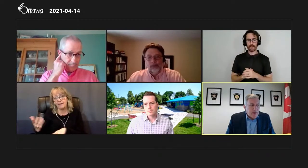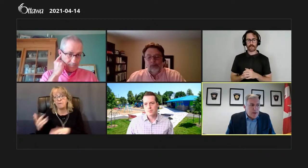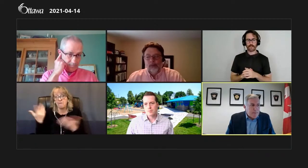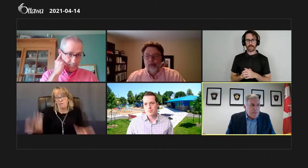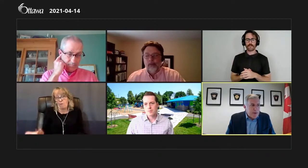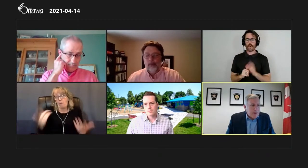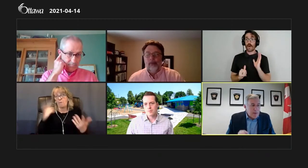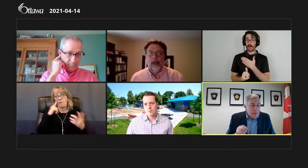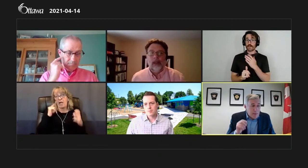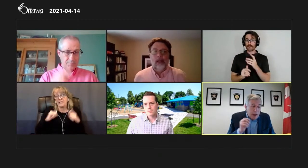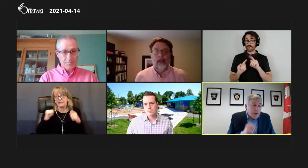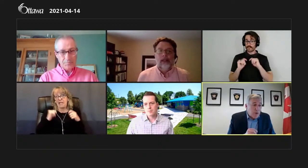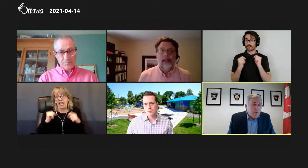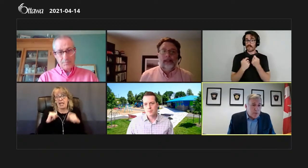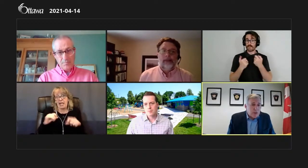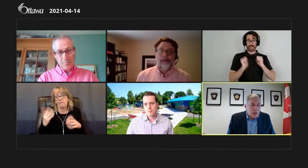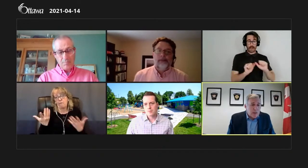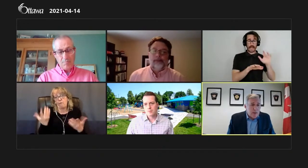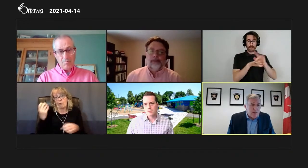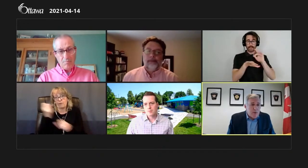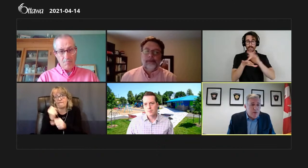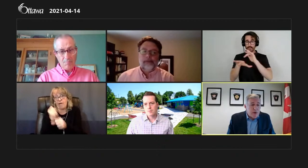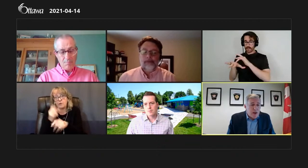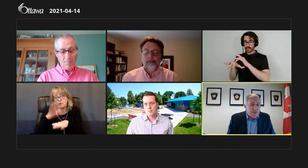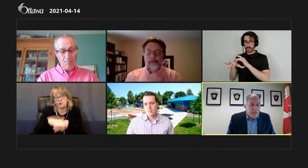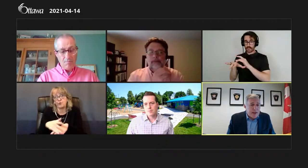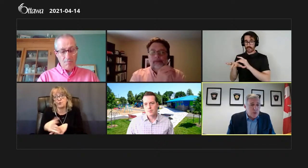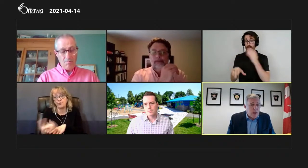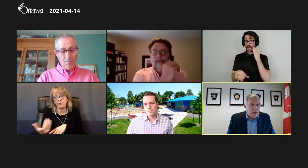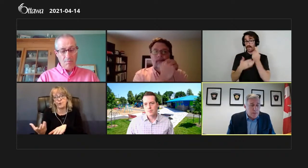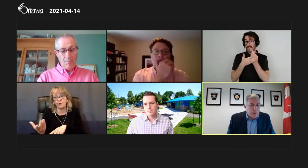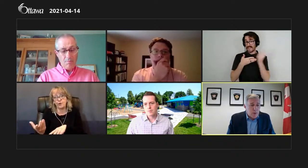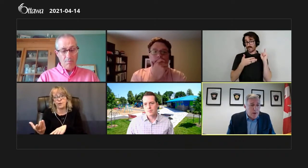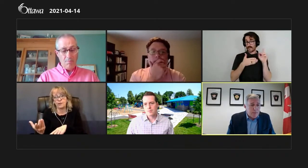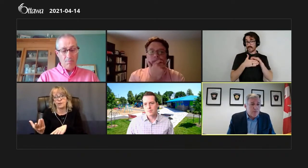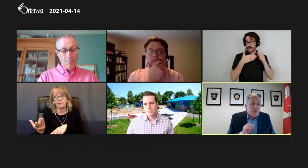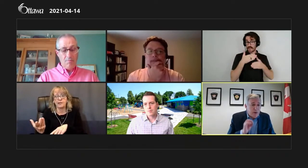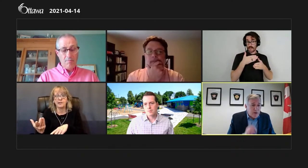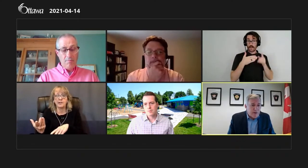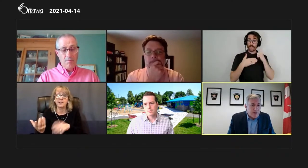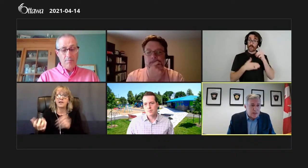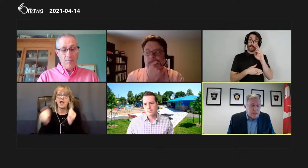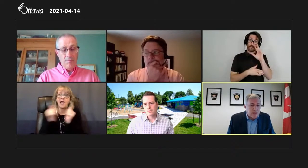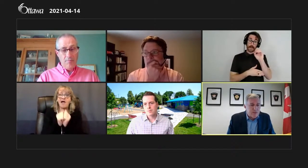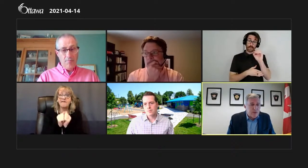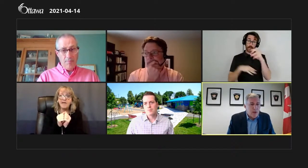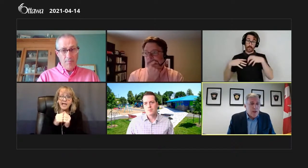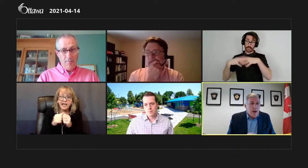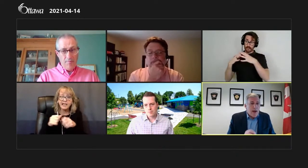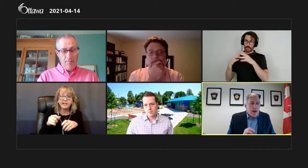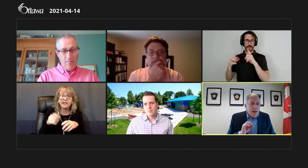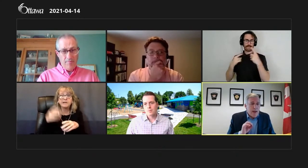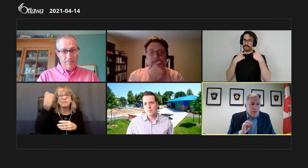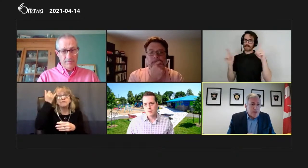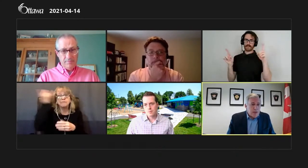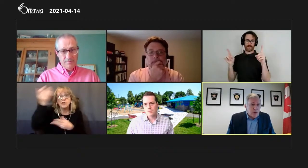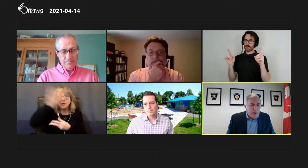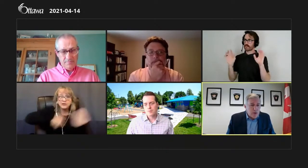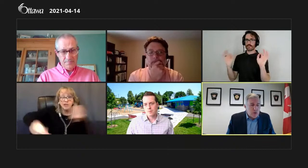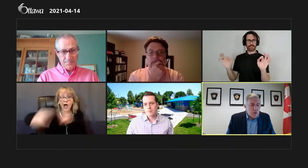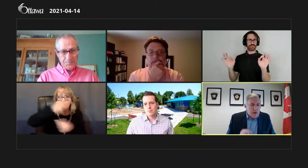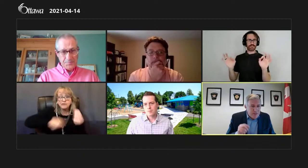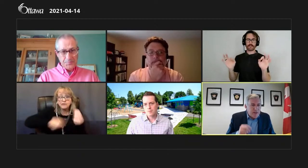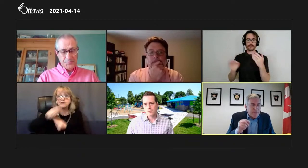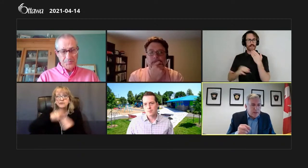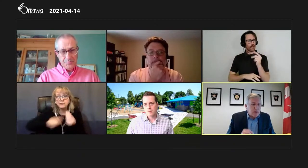think I know that the results and the debrief we got from last weekend of the micro pop-up was very, very successful. And it's a great